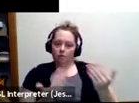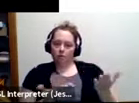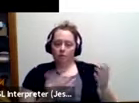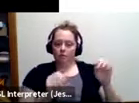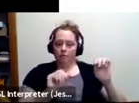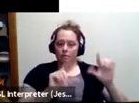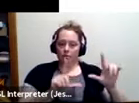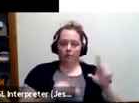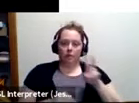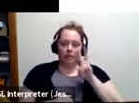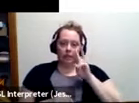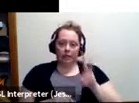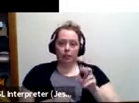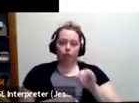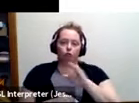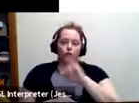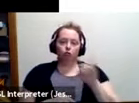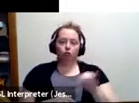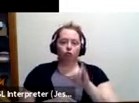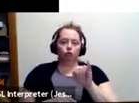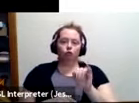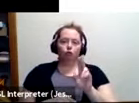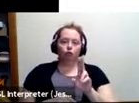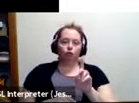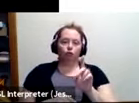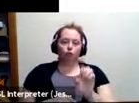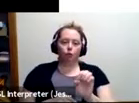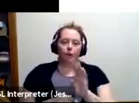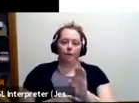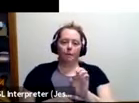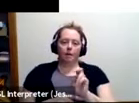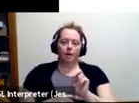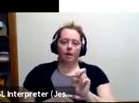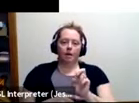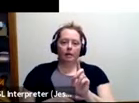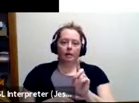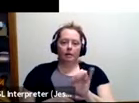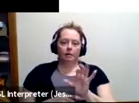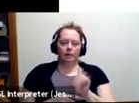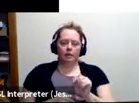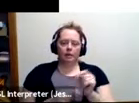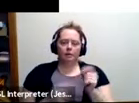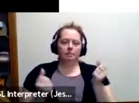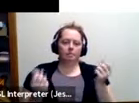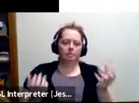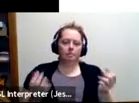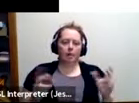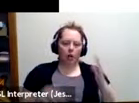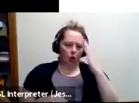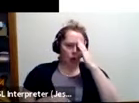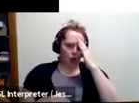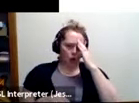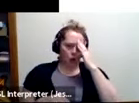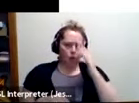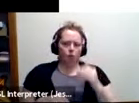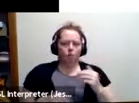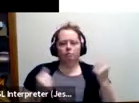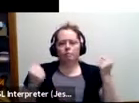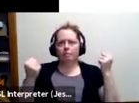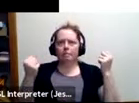Jude, who is known by many, Jude Benedict. They're a musician, amazing